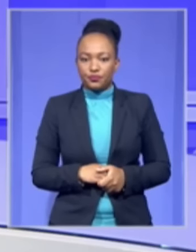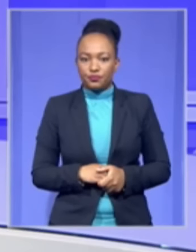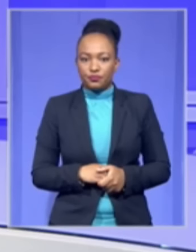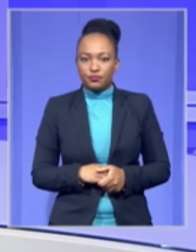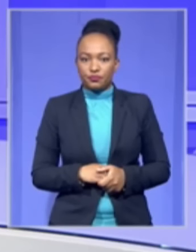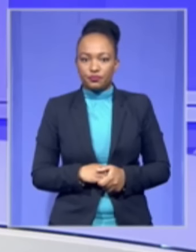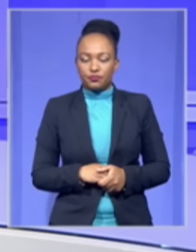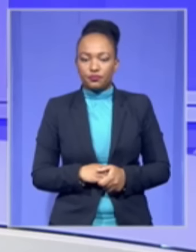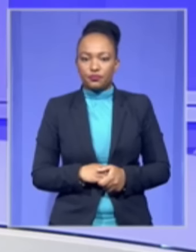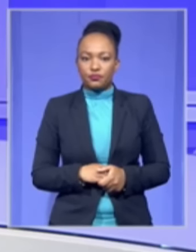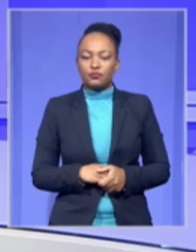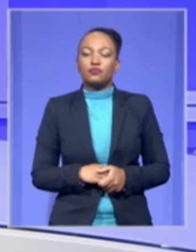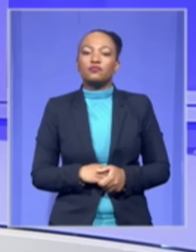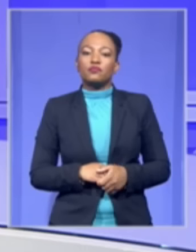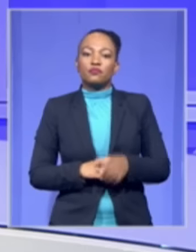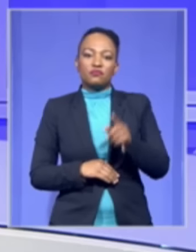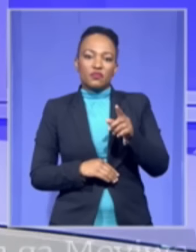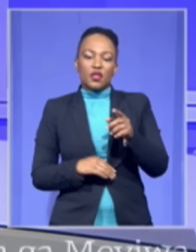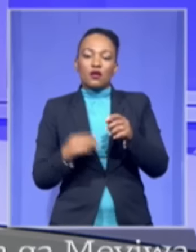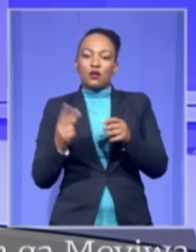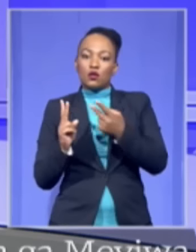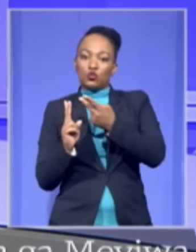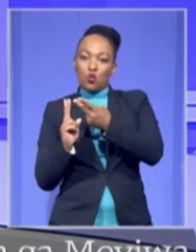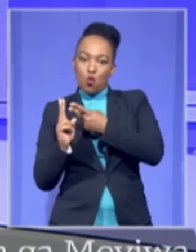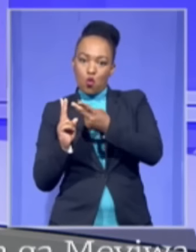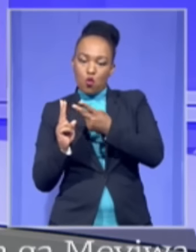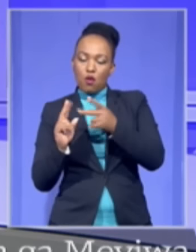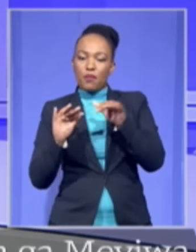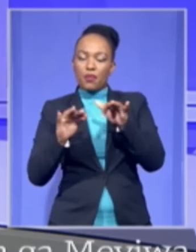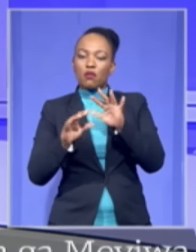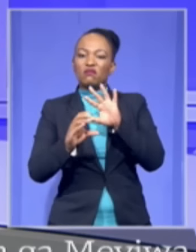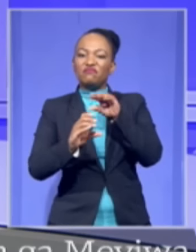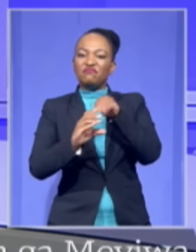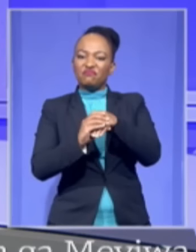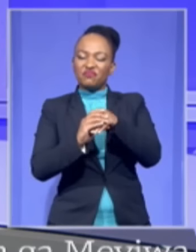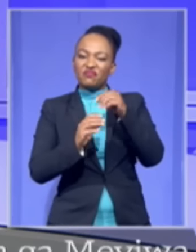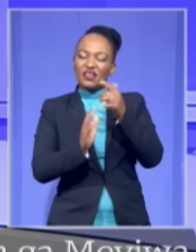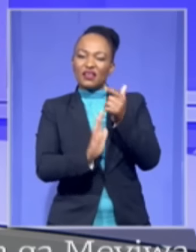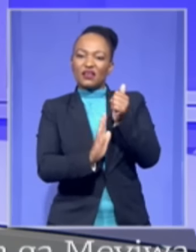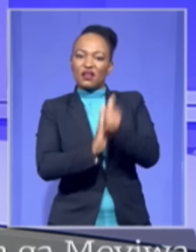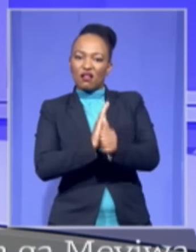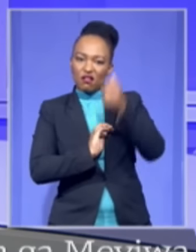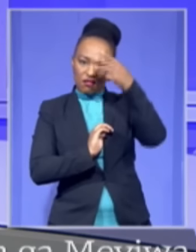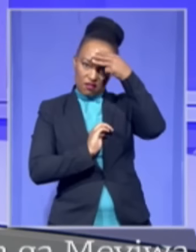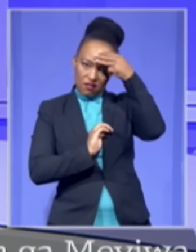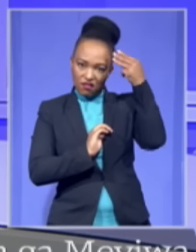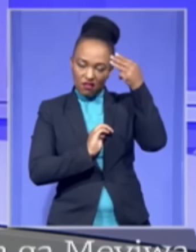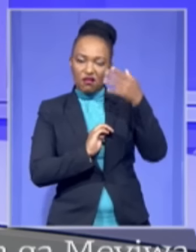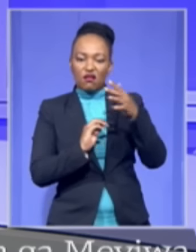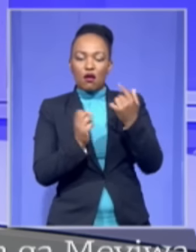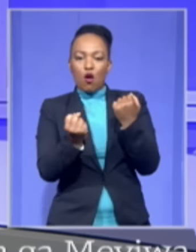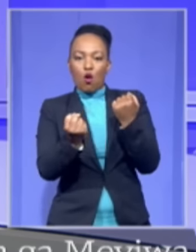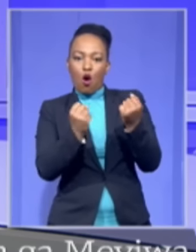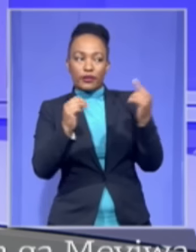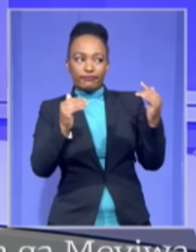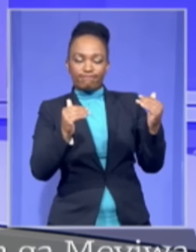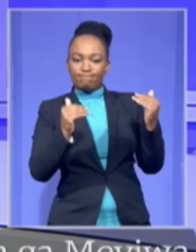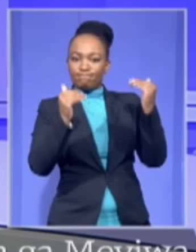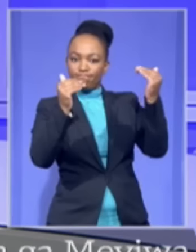Katlolo ya tshoganyetso ya balatofadiwa ba le babedi mo kgetseng ya polao ya Gasenzo Meyiwa e sekegilwe kwa kgotlatshekelo ya